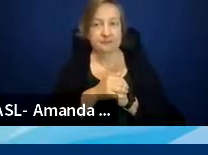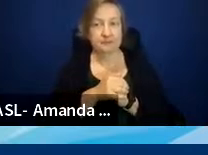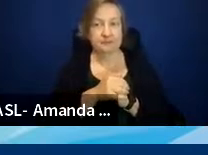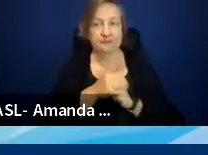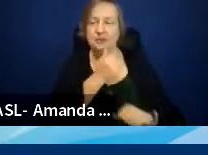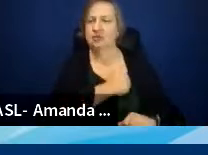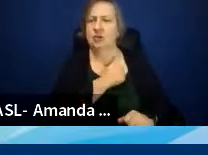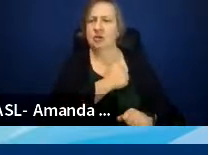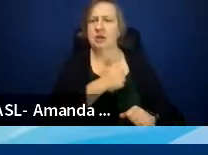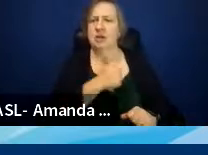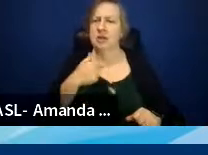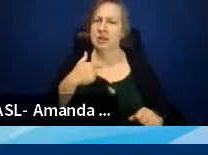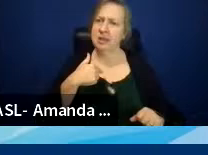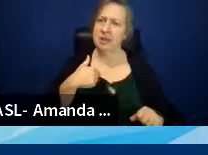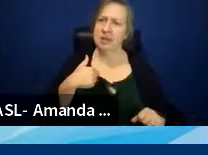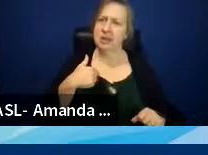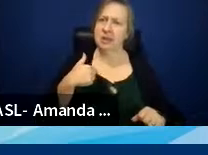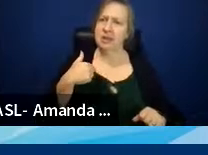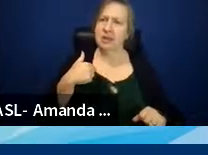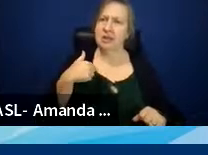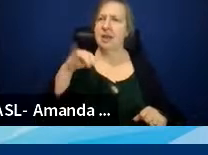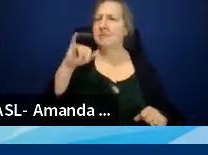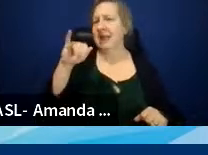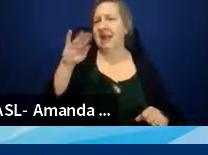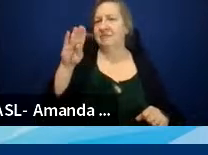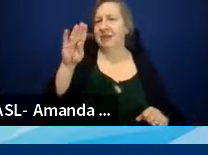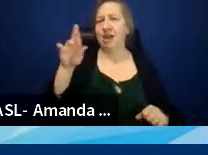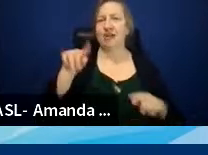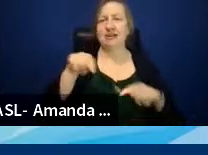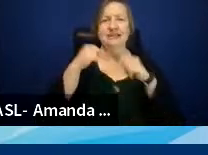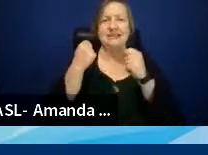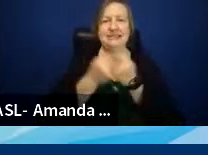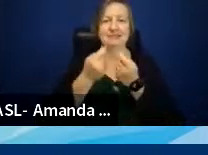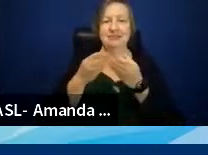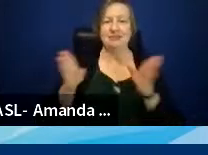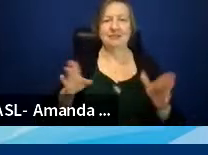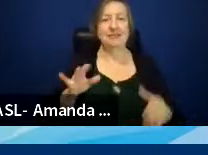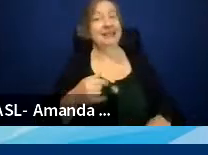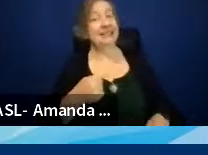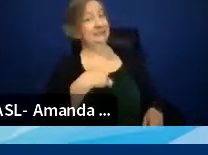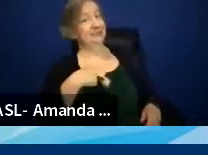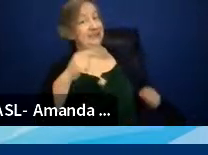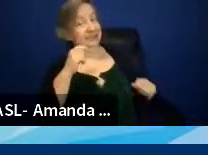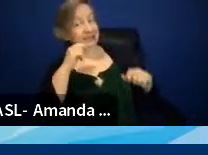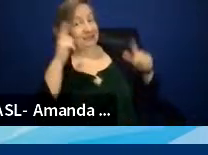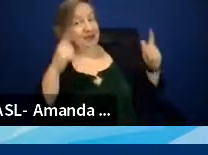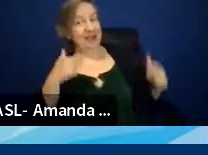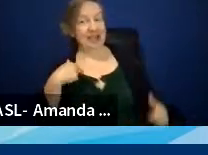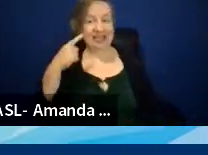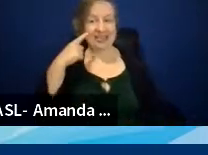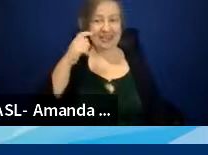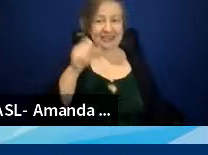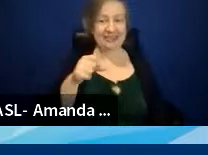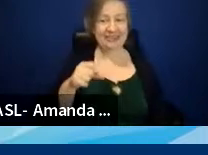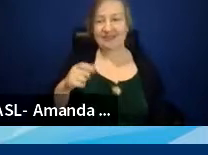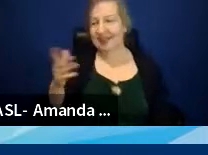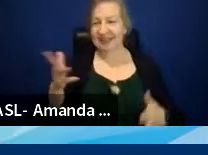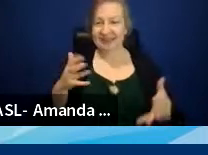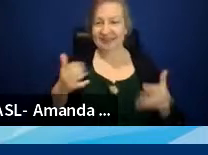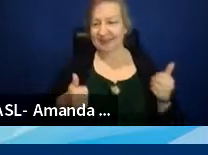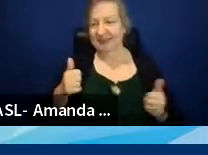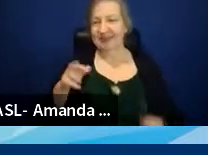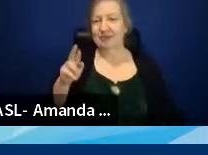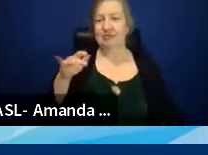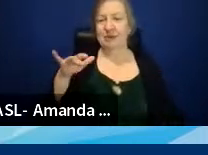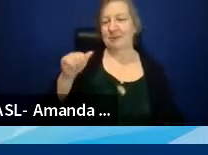sorry, I just have the team, the IBR team. So maybe It's I will. me, surprise. Okay, I thought so. And I was like, what is